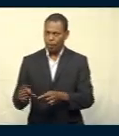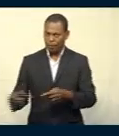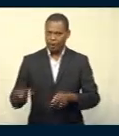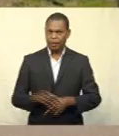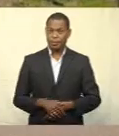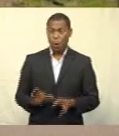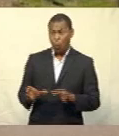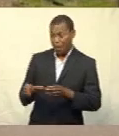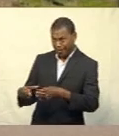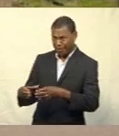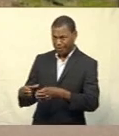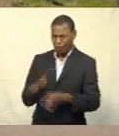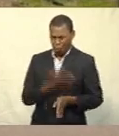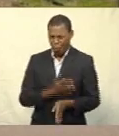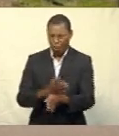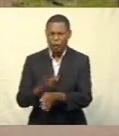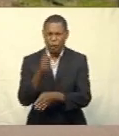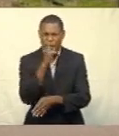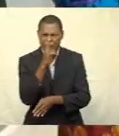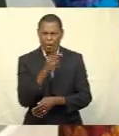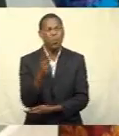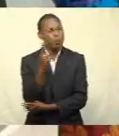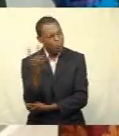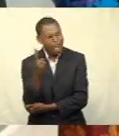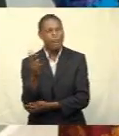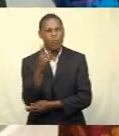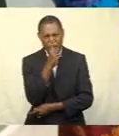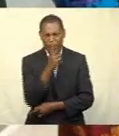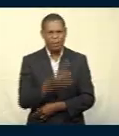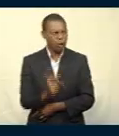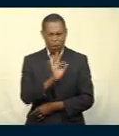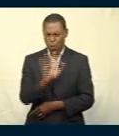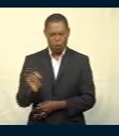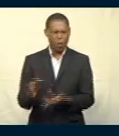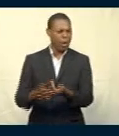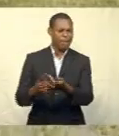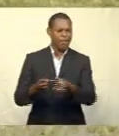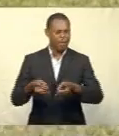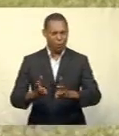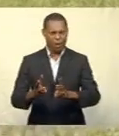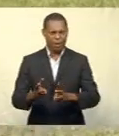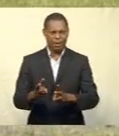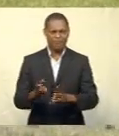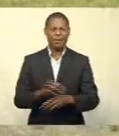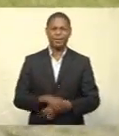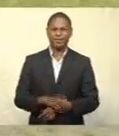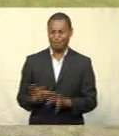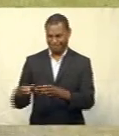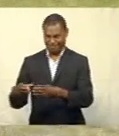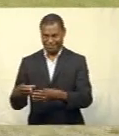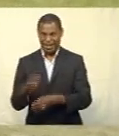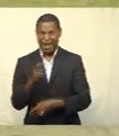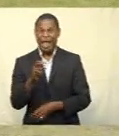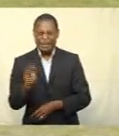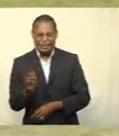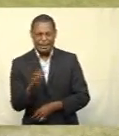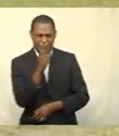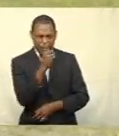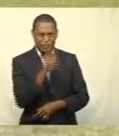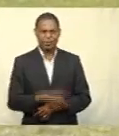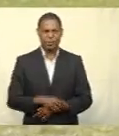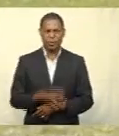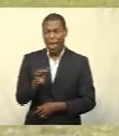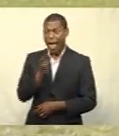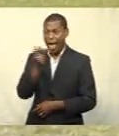for the people. We rely on the people. It's not the other way around. We need them. When pressed on whether she will stay on with the party